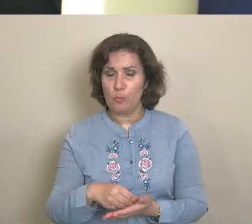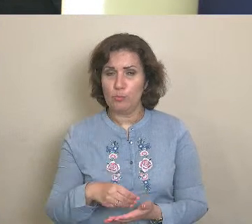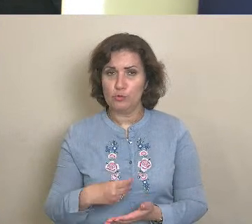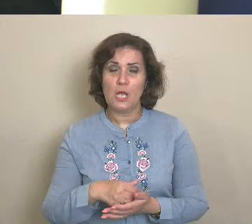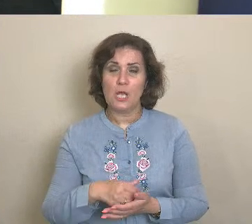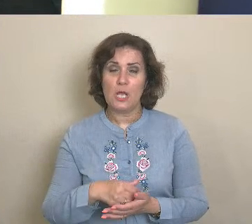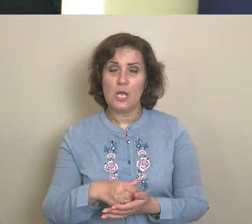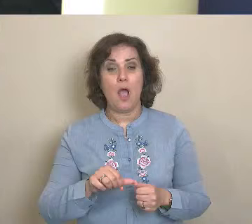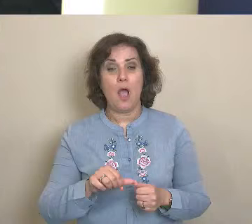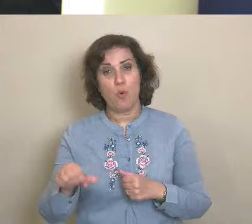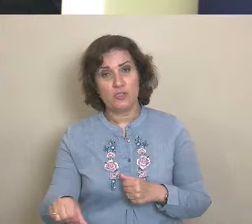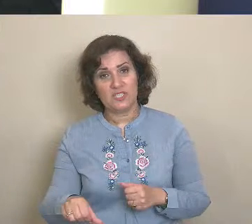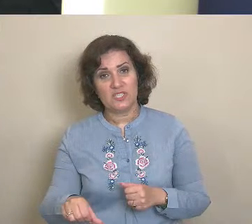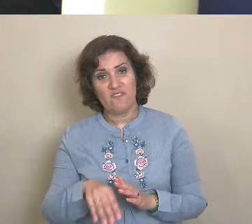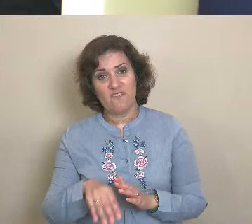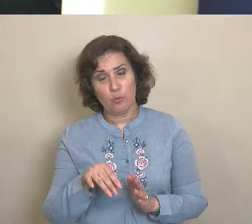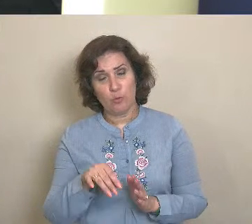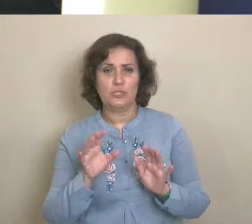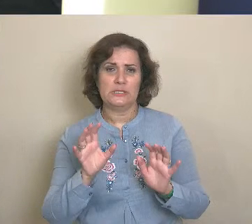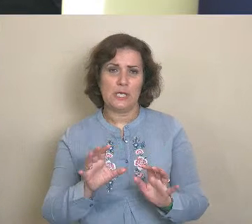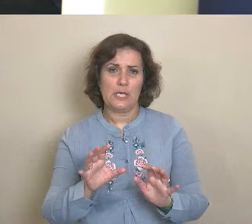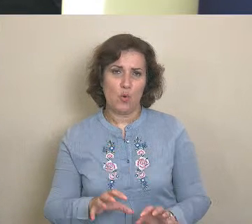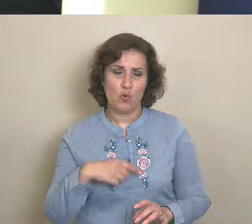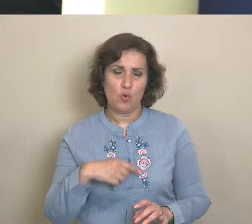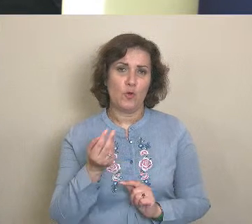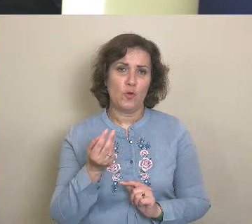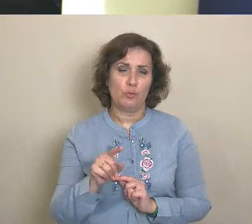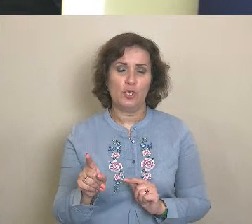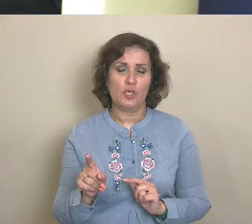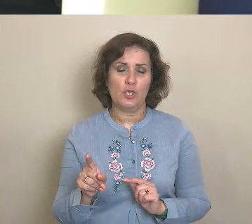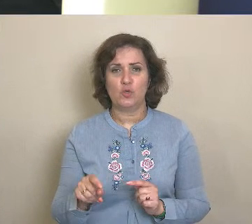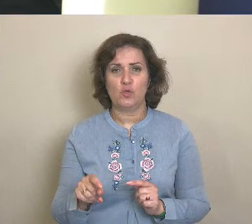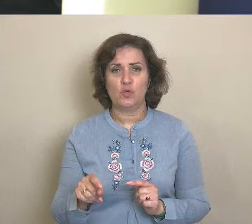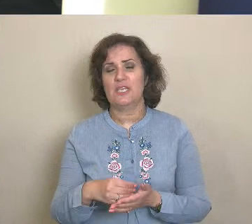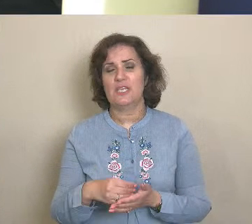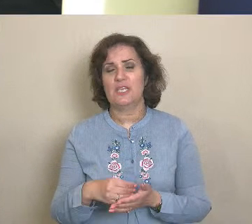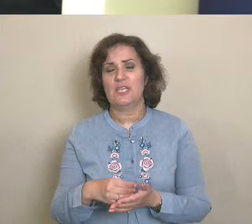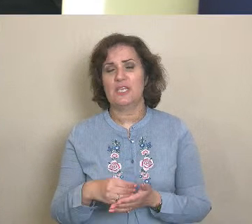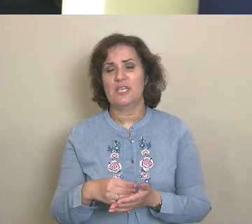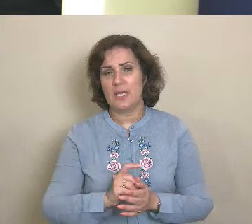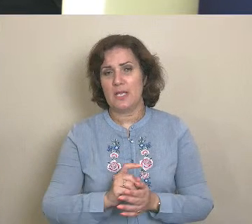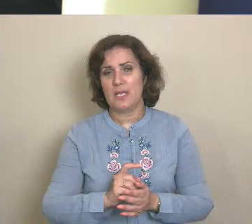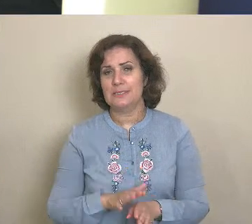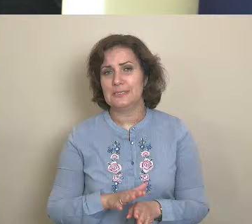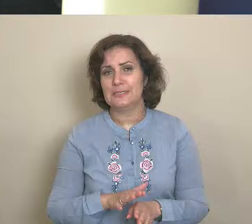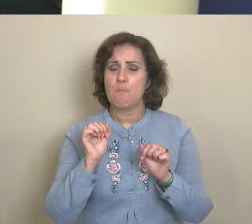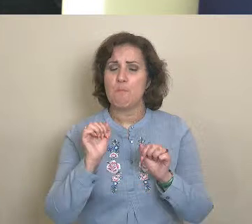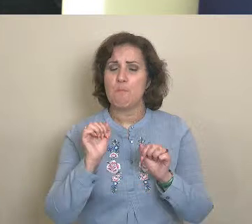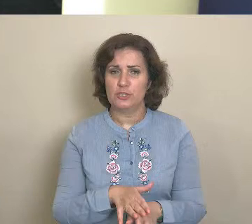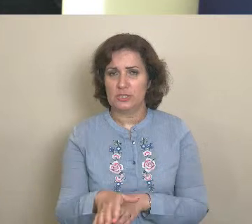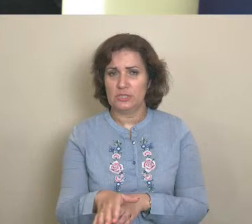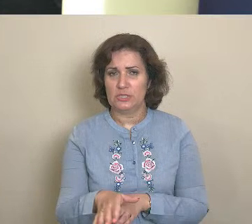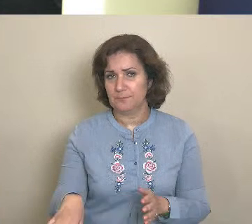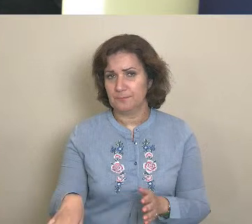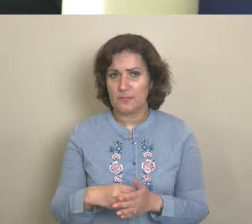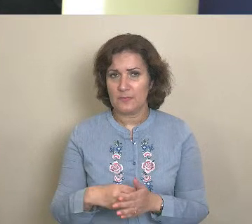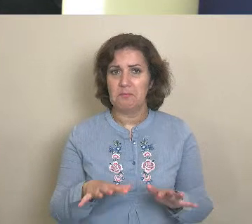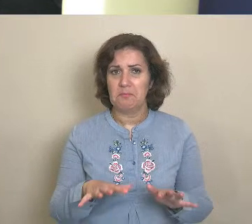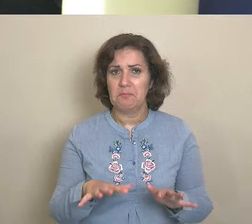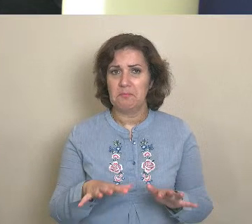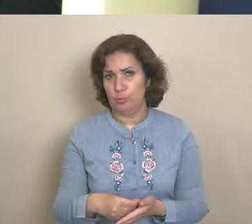elections, they are paid out of the budget. Between elections, the law says that funding should be or can